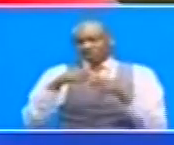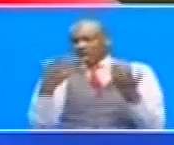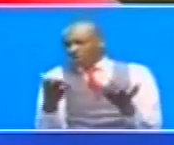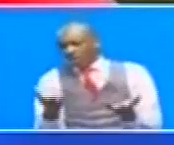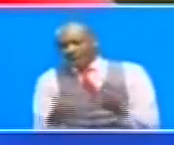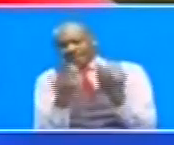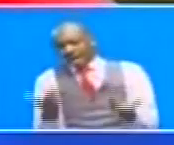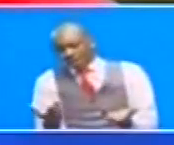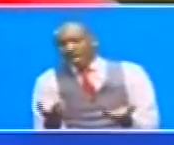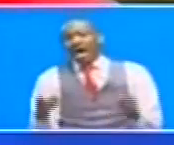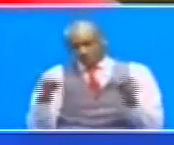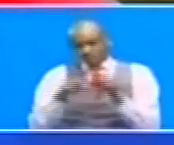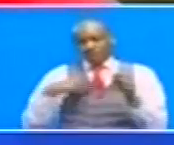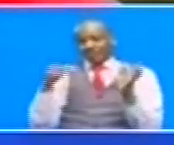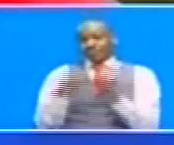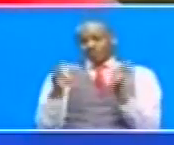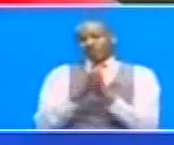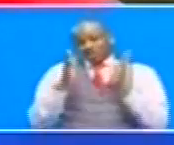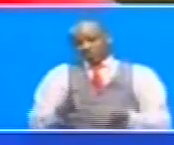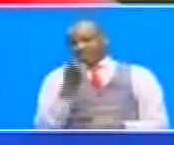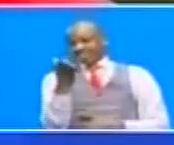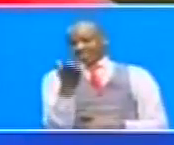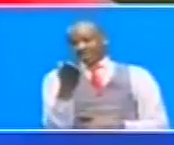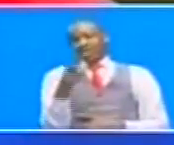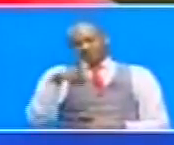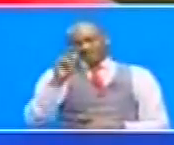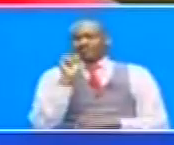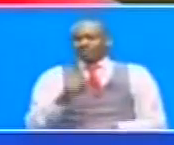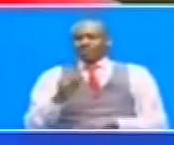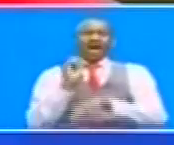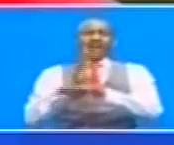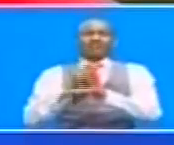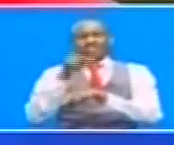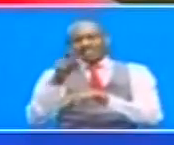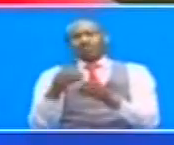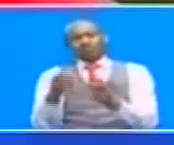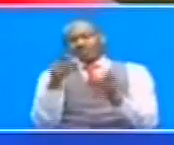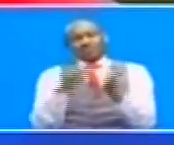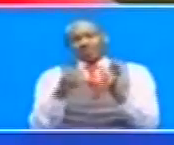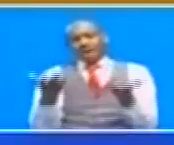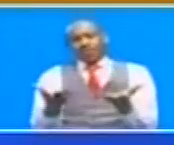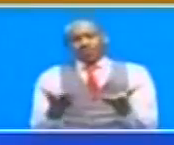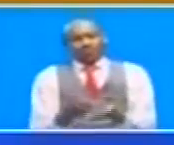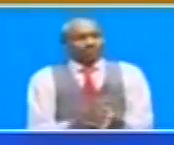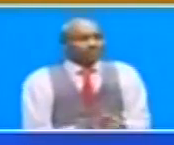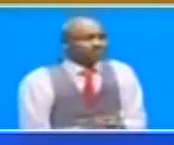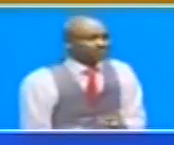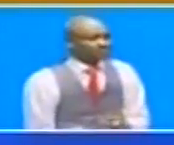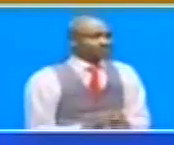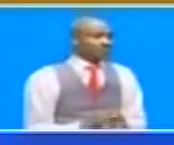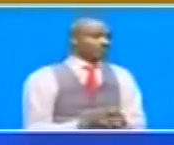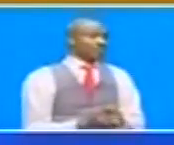knowing that there's a humanitarian crisis, how would you advise that the country deals with the situation?